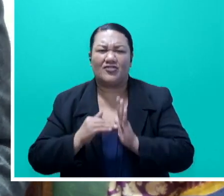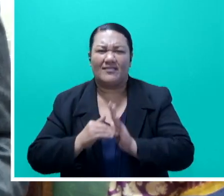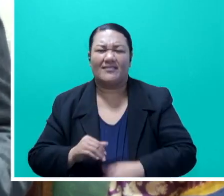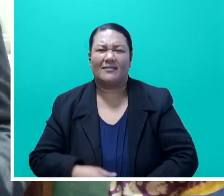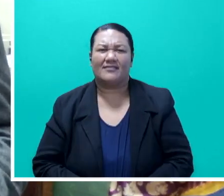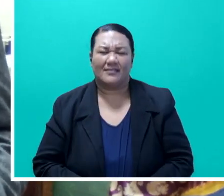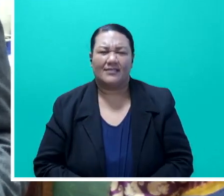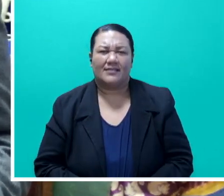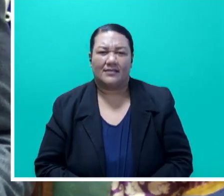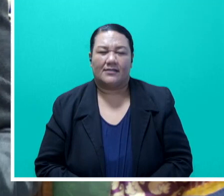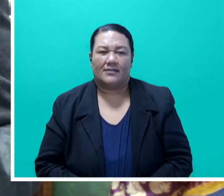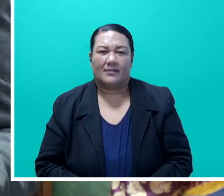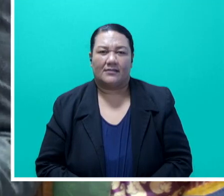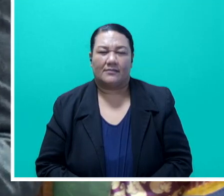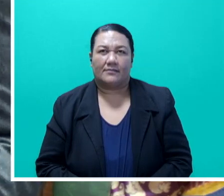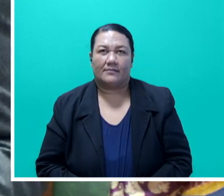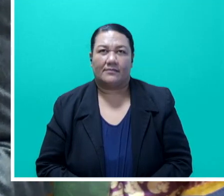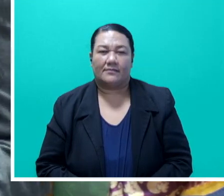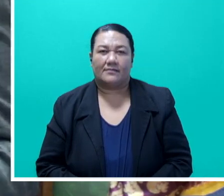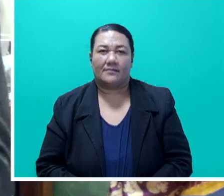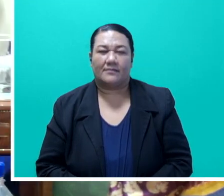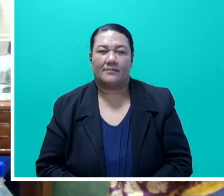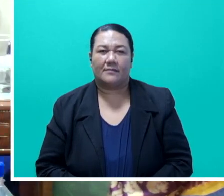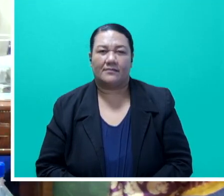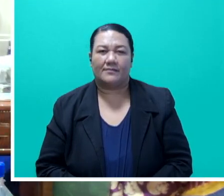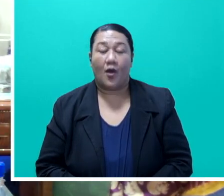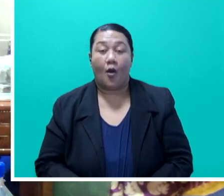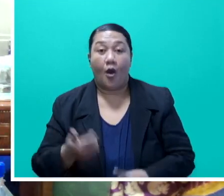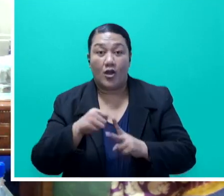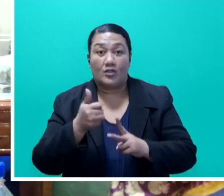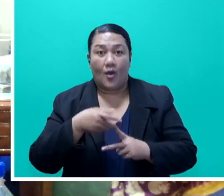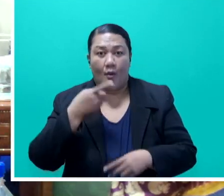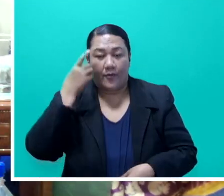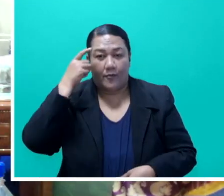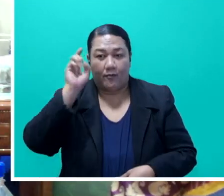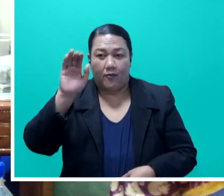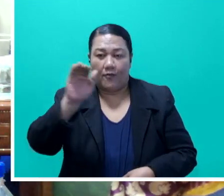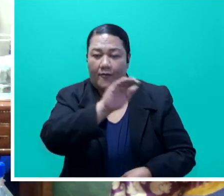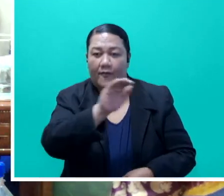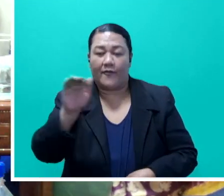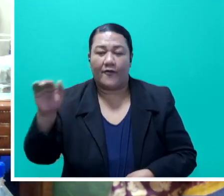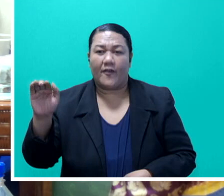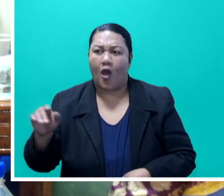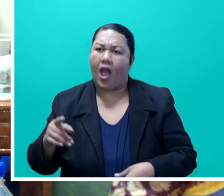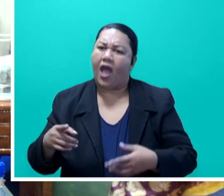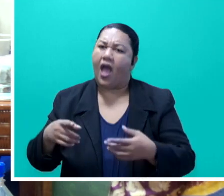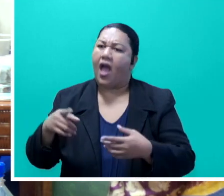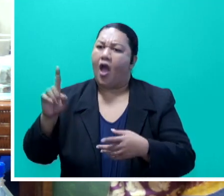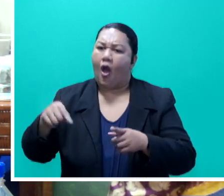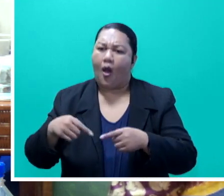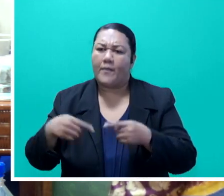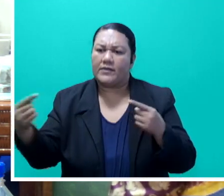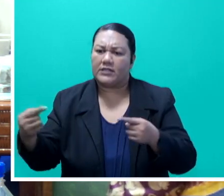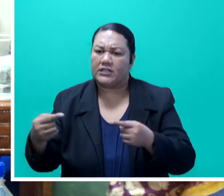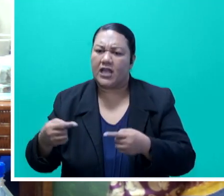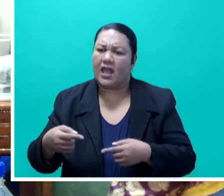is, also, we have called out members of parliament. We've called out Honorable Tui Sawau, Honorable Bulna Uda, and every